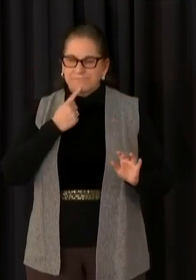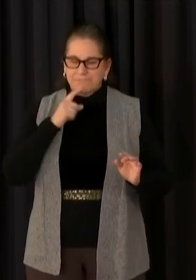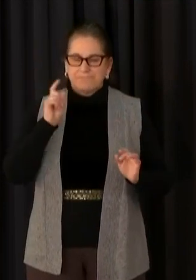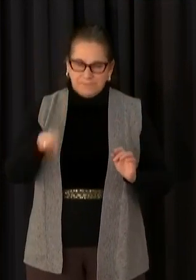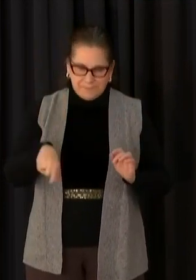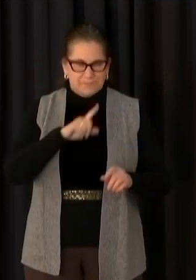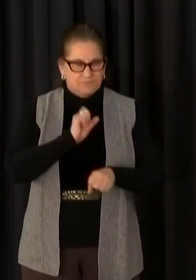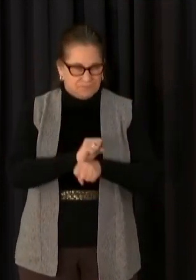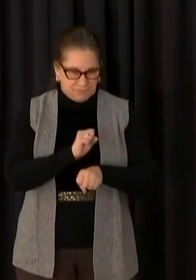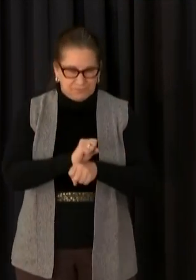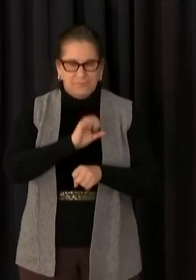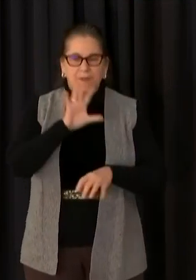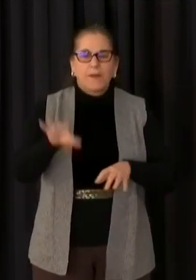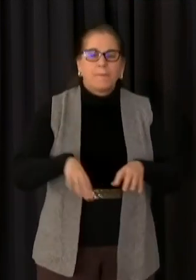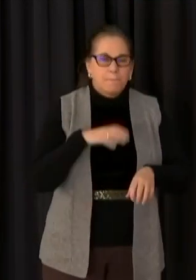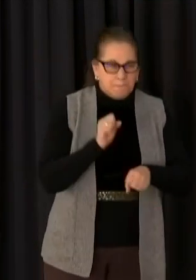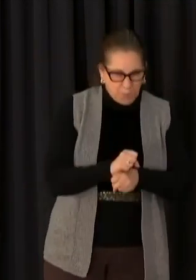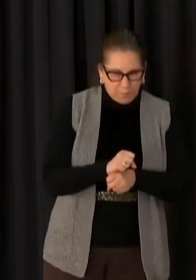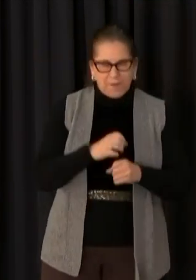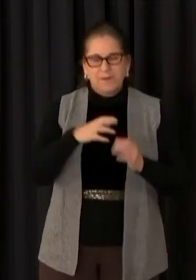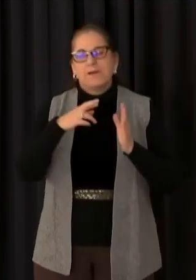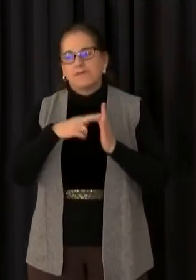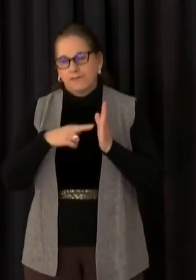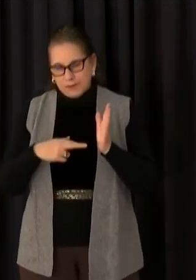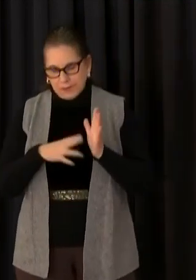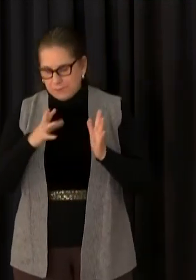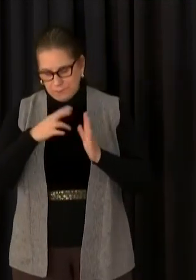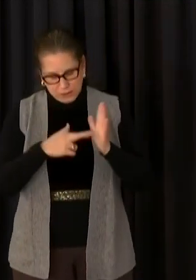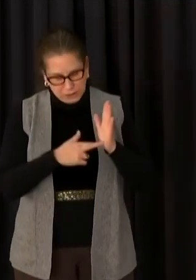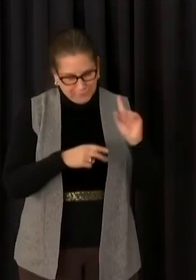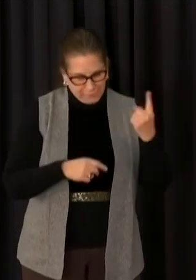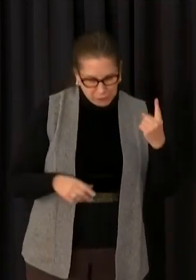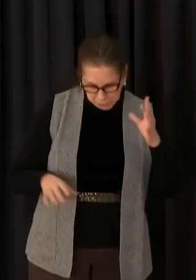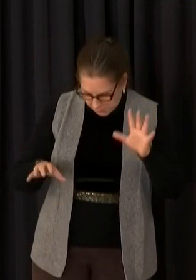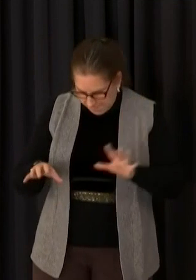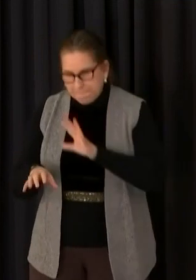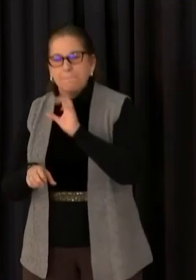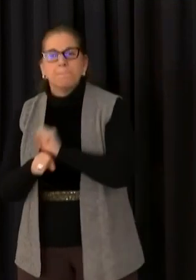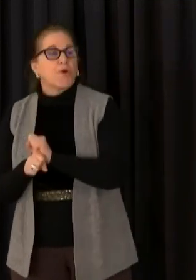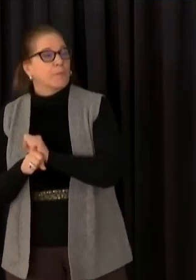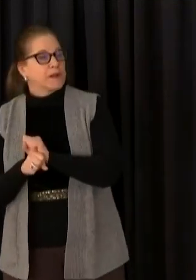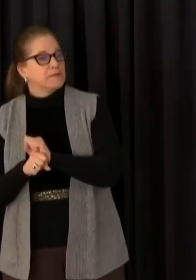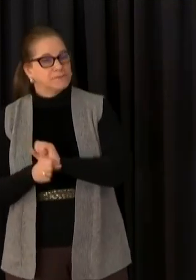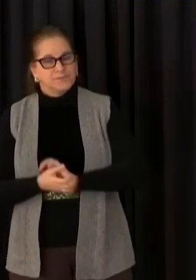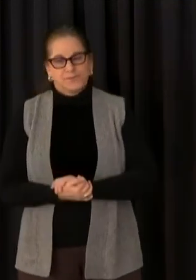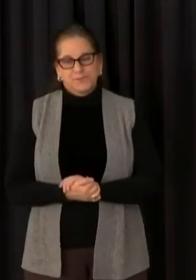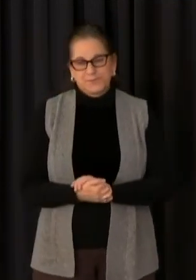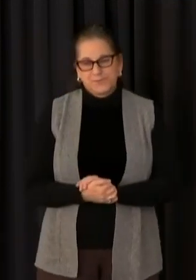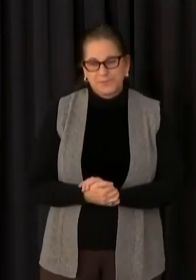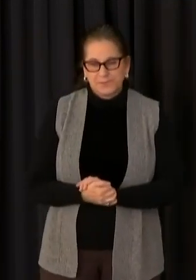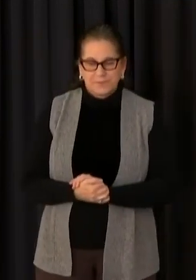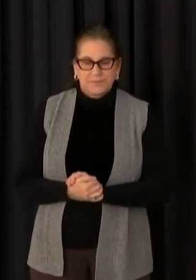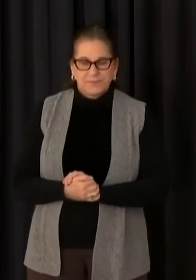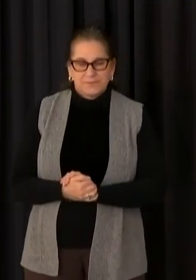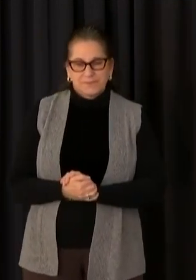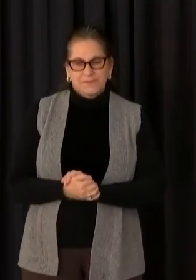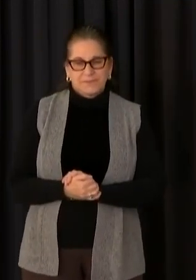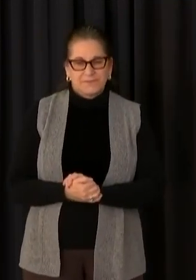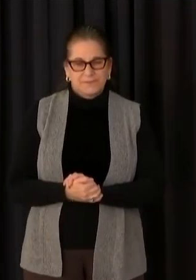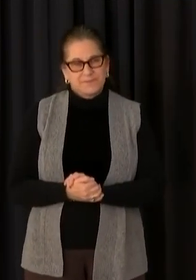appointment. That was never going to happen. So people need to be very, very clear on that. There was